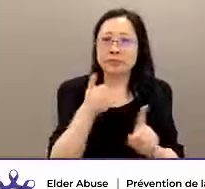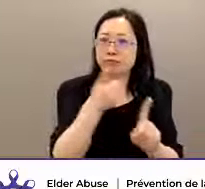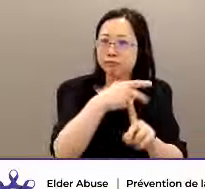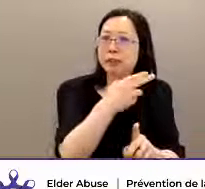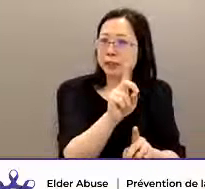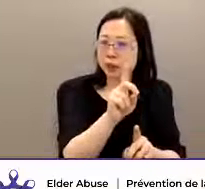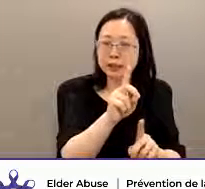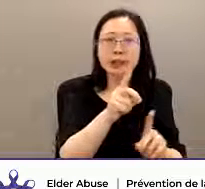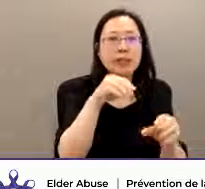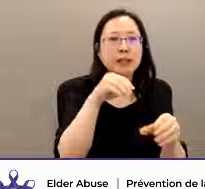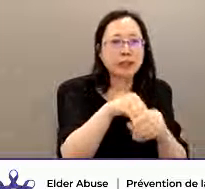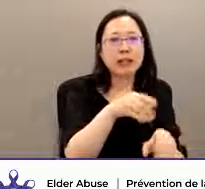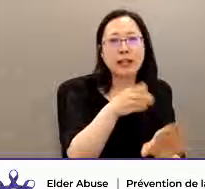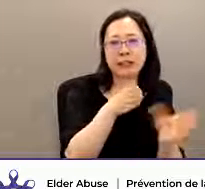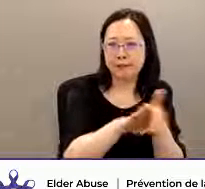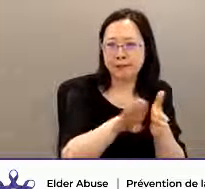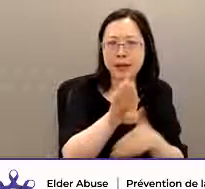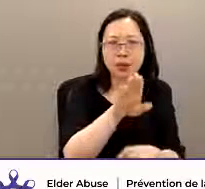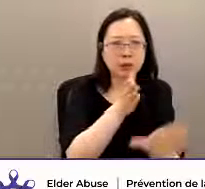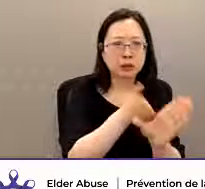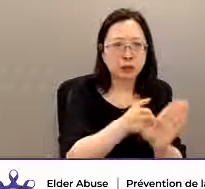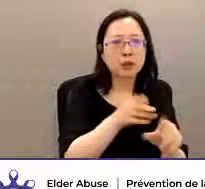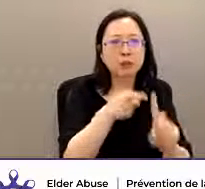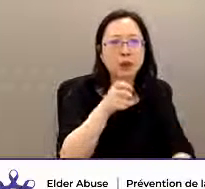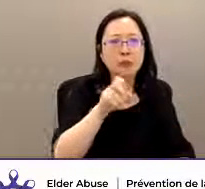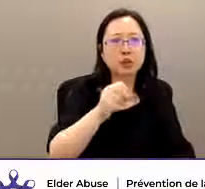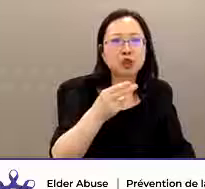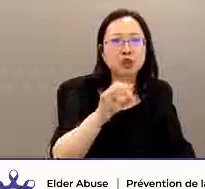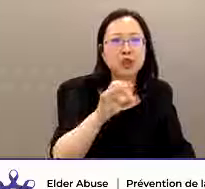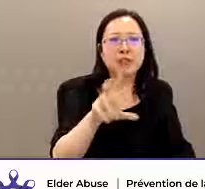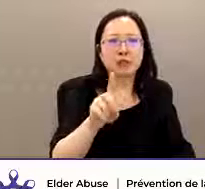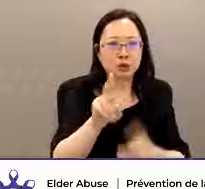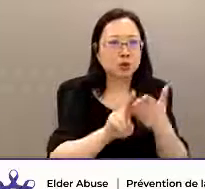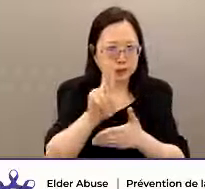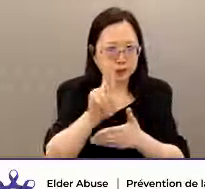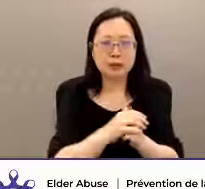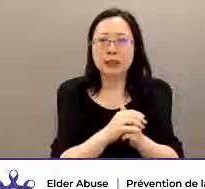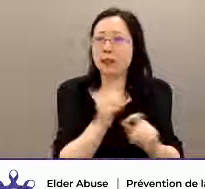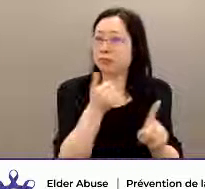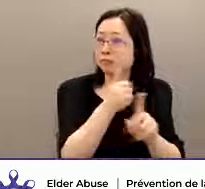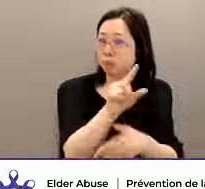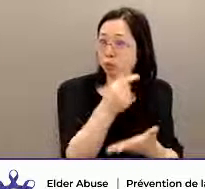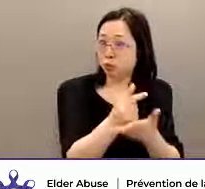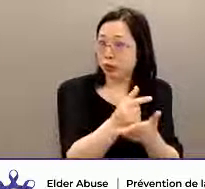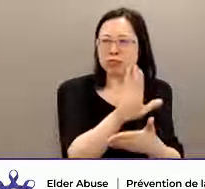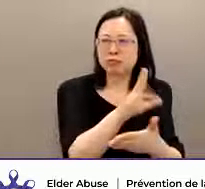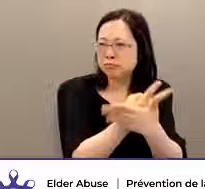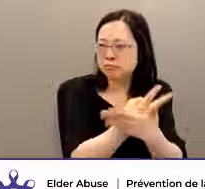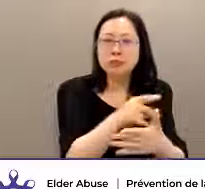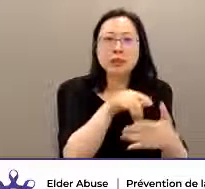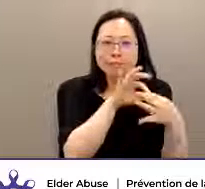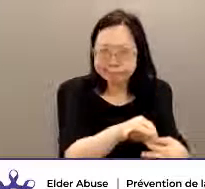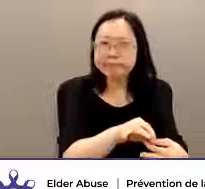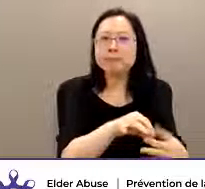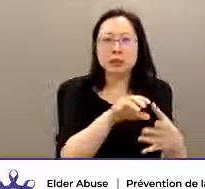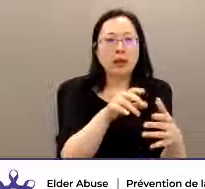developmental psychology from the University of Sheffield in England. And she graduated, her graduate work was related to